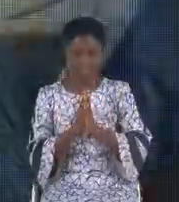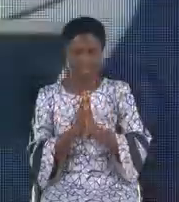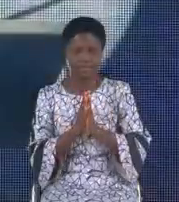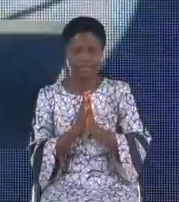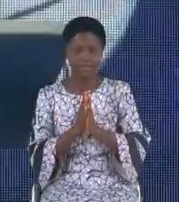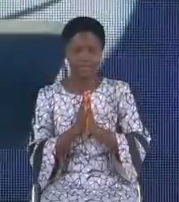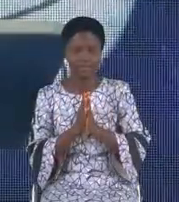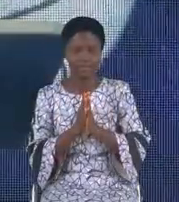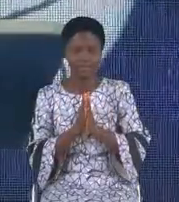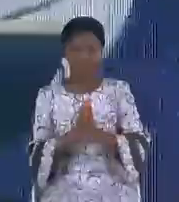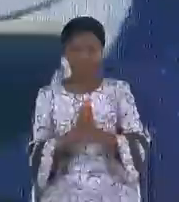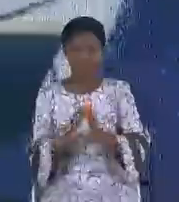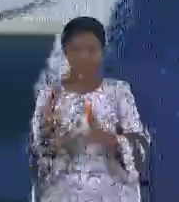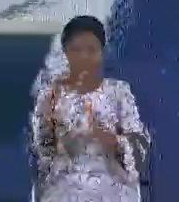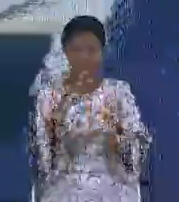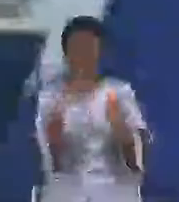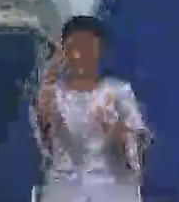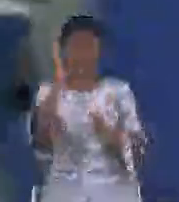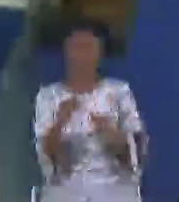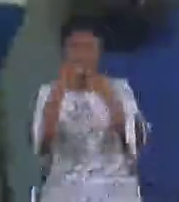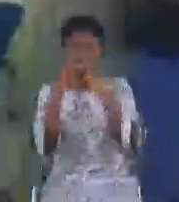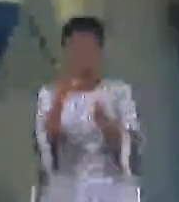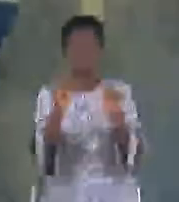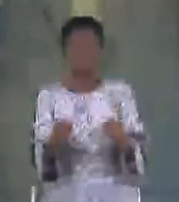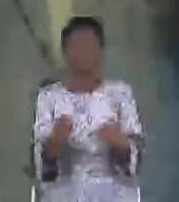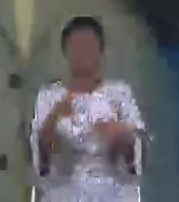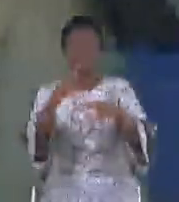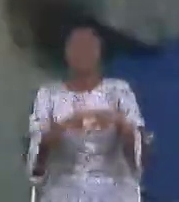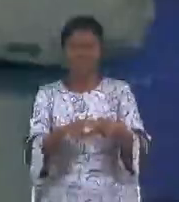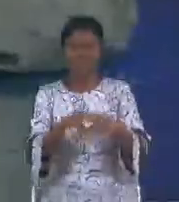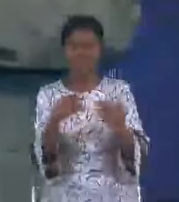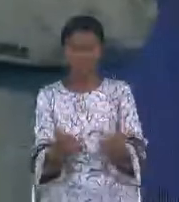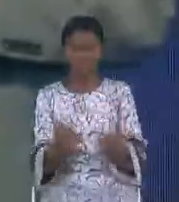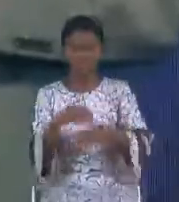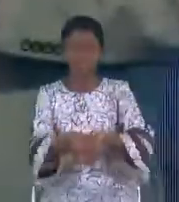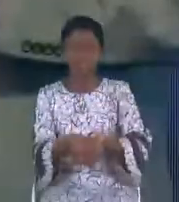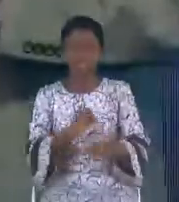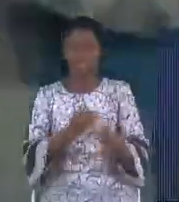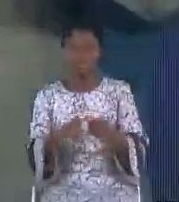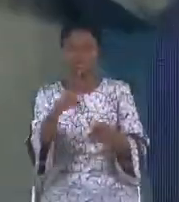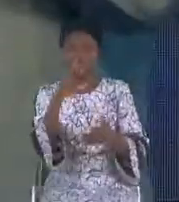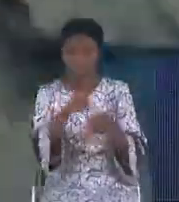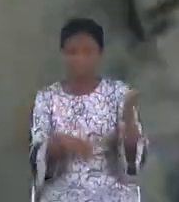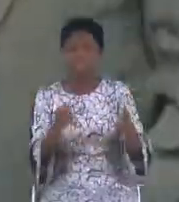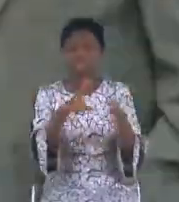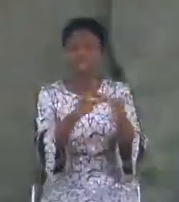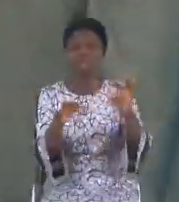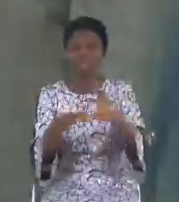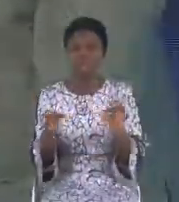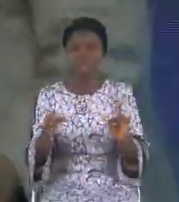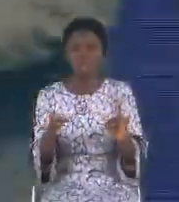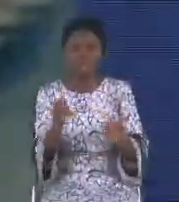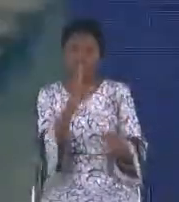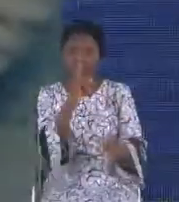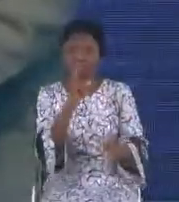god bless you consider tonight i want to read a story a real story